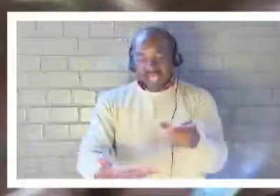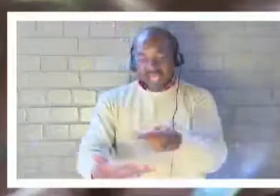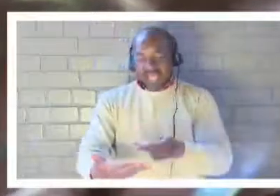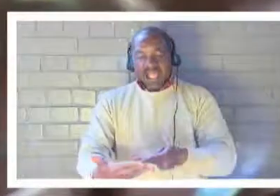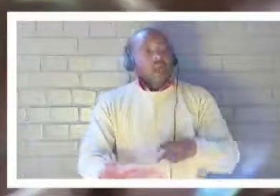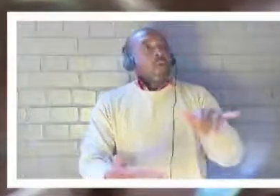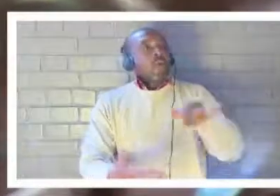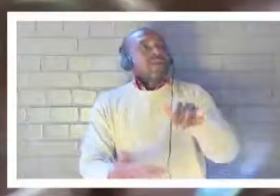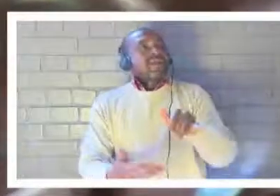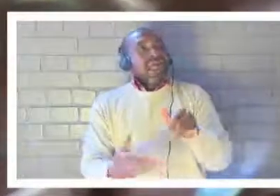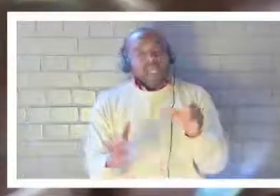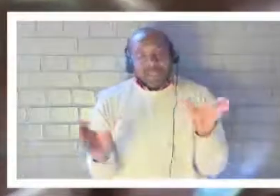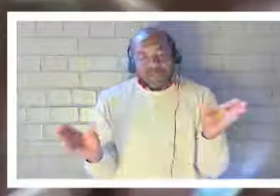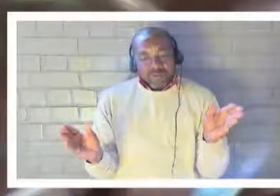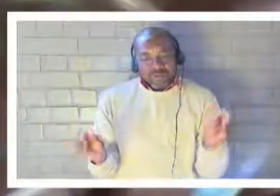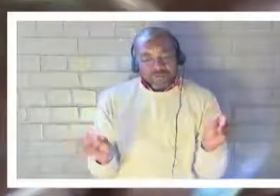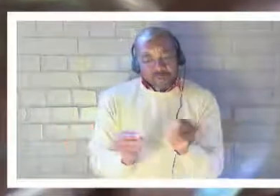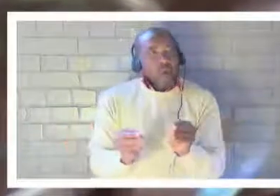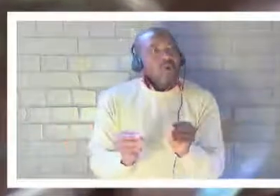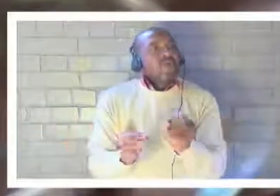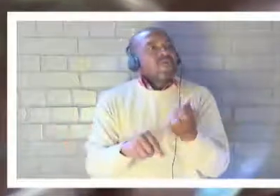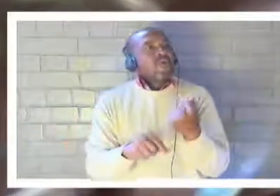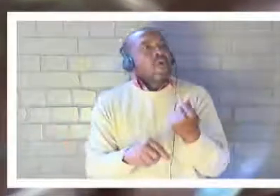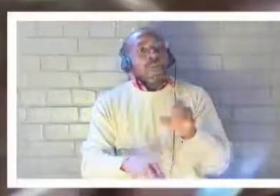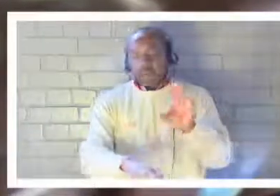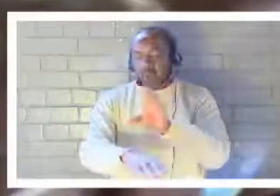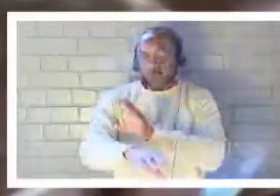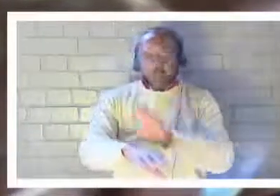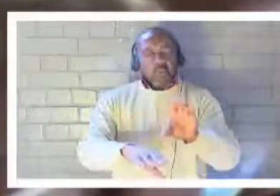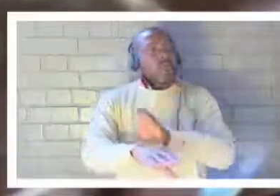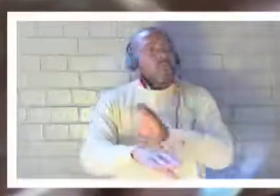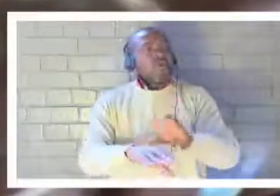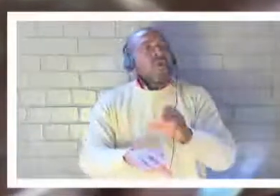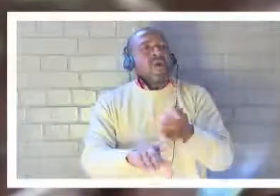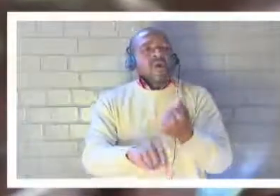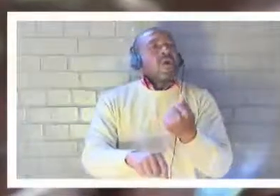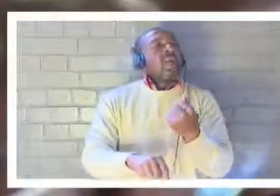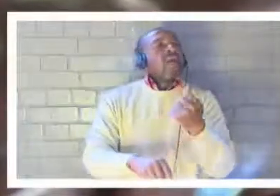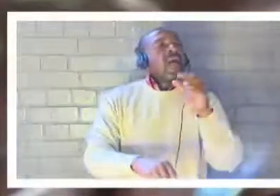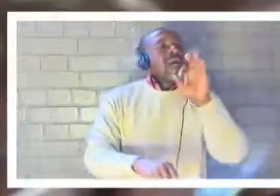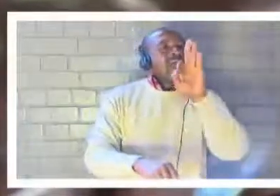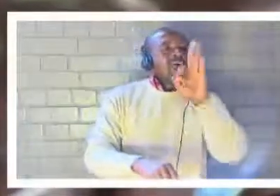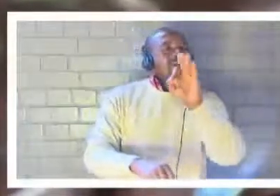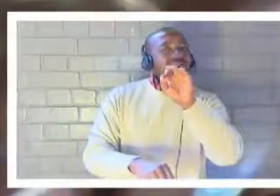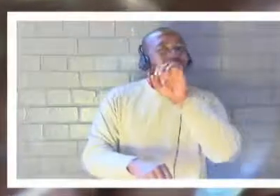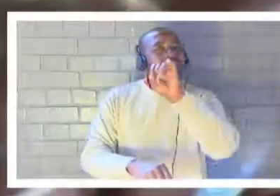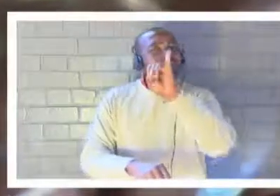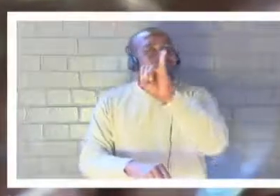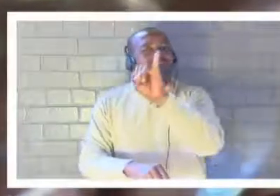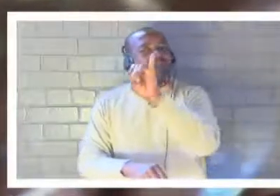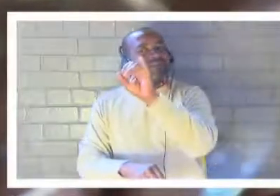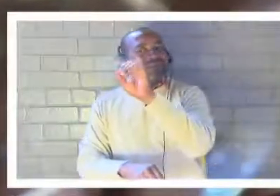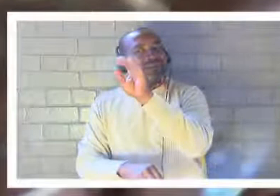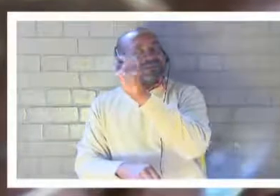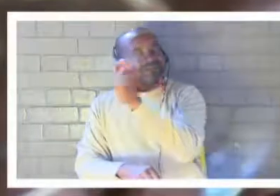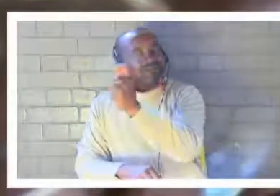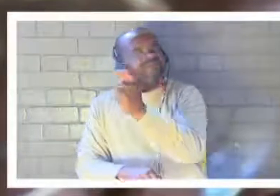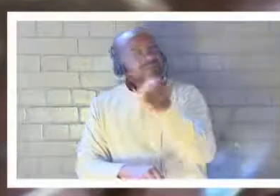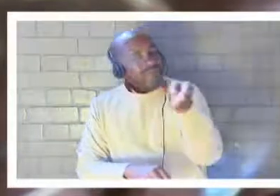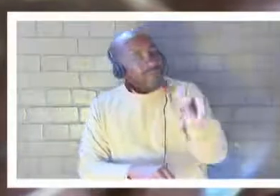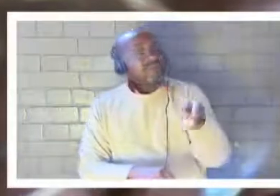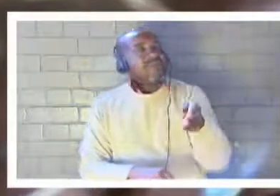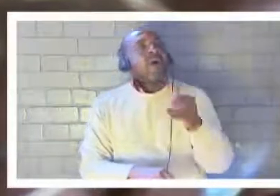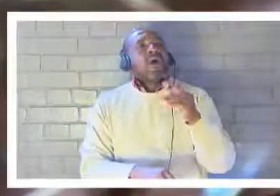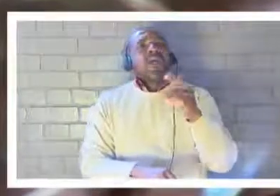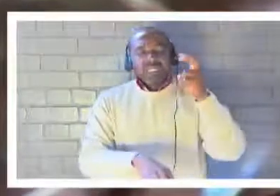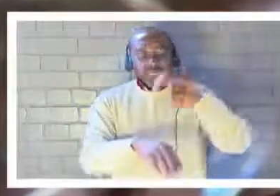be a possibility, of course, coming to something like 3 years to come as a long-term or short-term strategy. So yes,